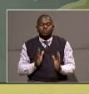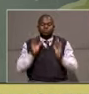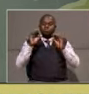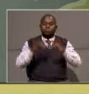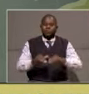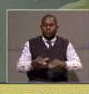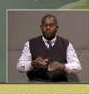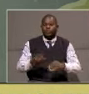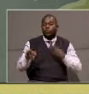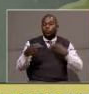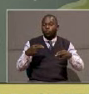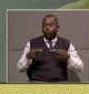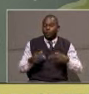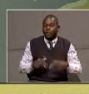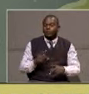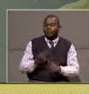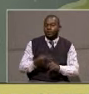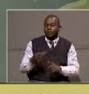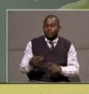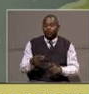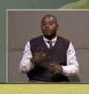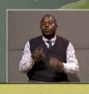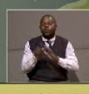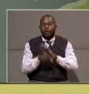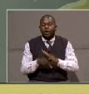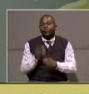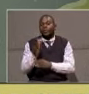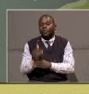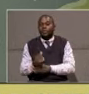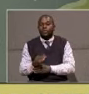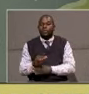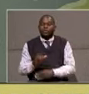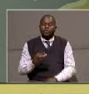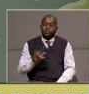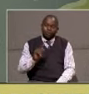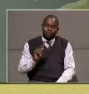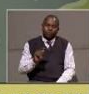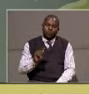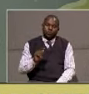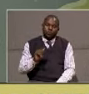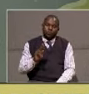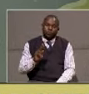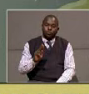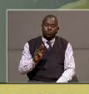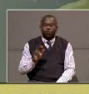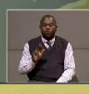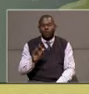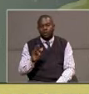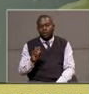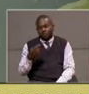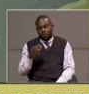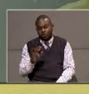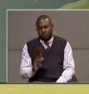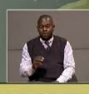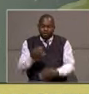Imperial Hotel in Kampala, the Prime Minister of Toro Kingdom, Bernard Tungwako, said